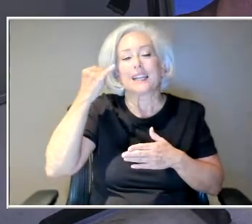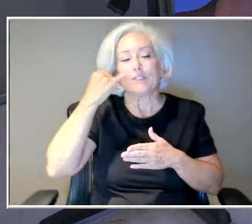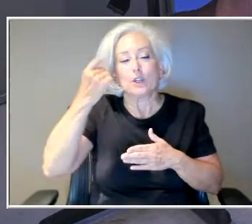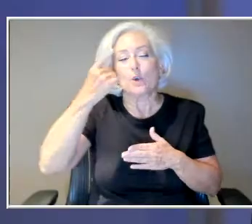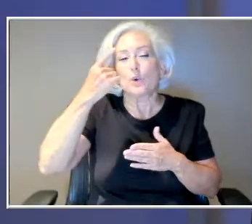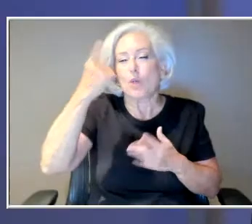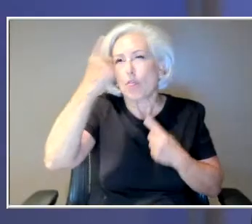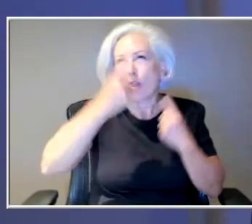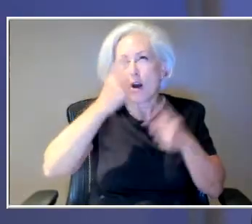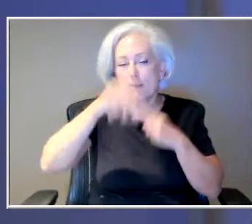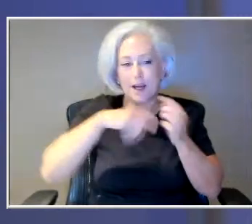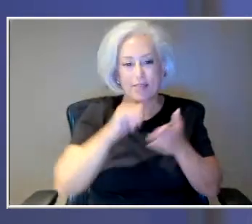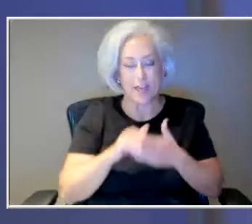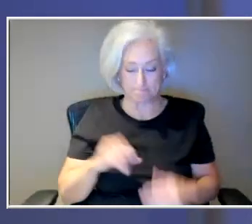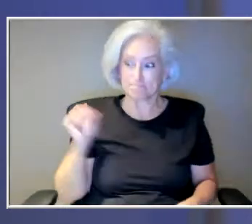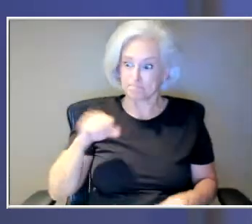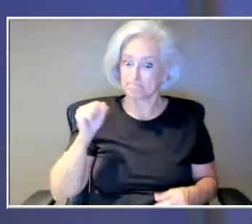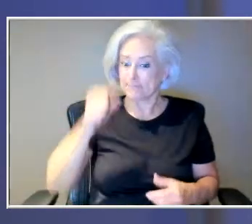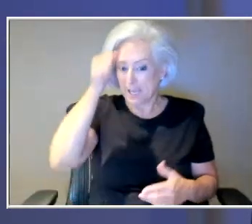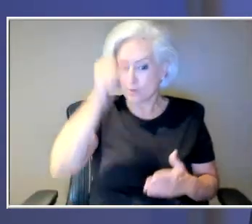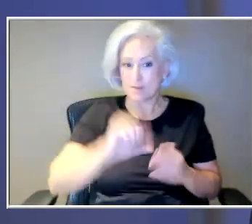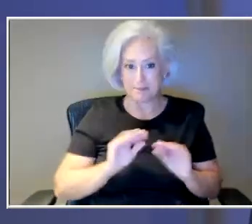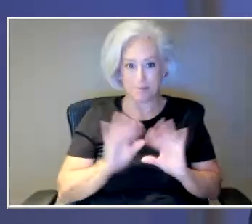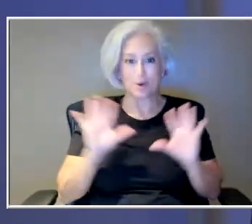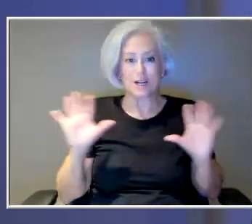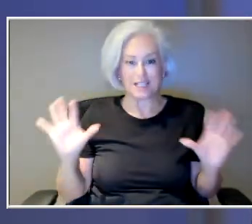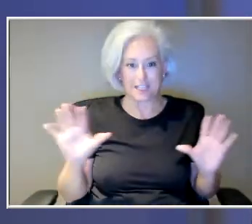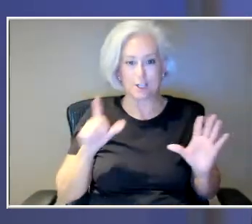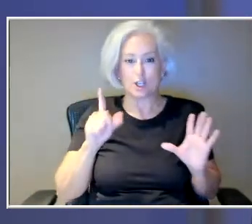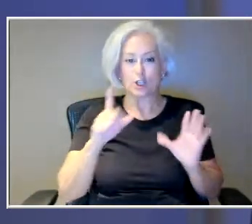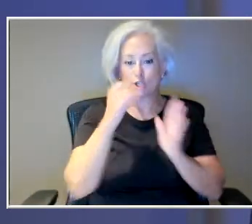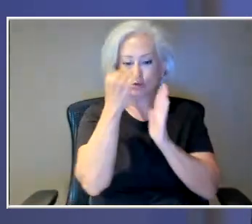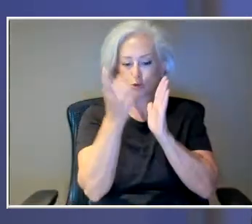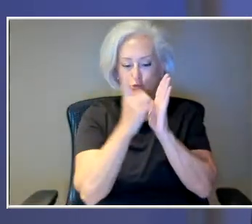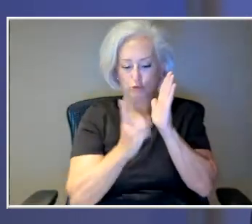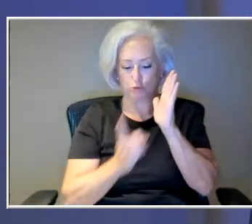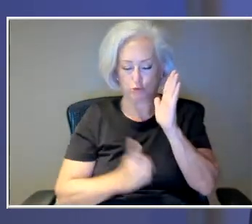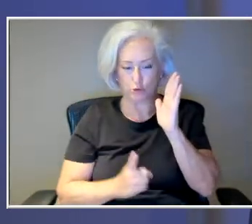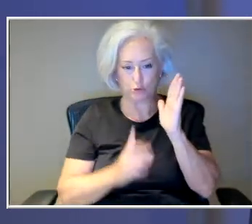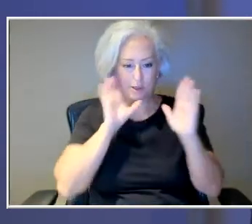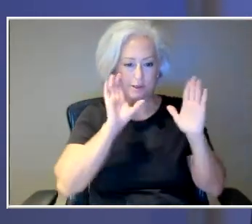I do remember it very clearly. You drawing the diagram for me and explaining